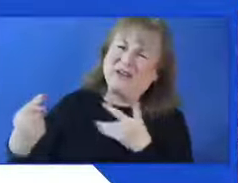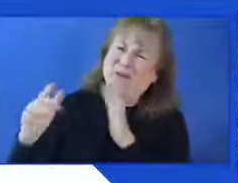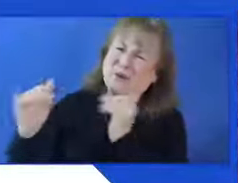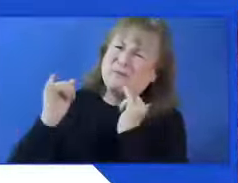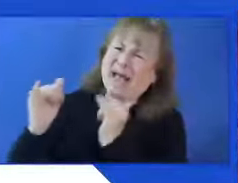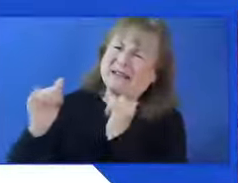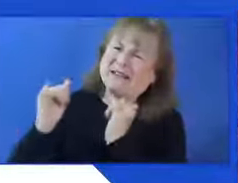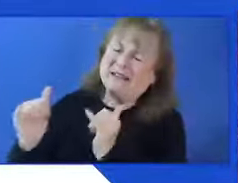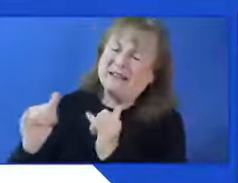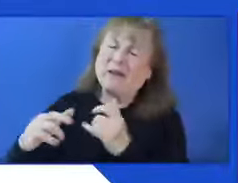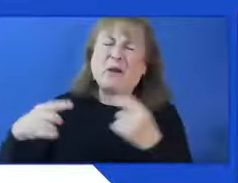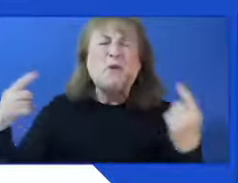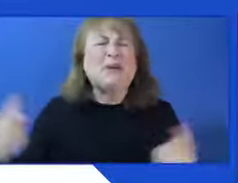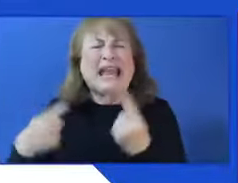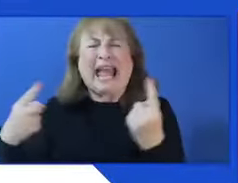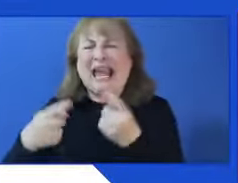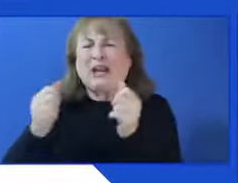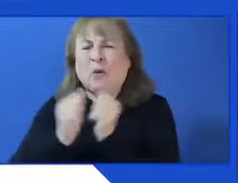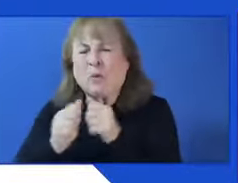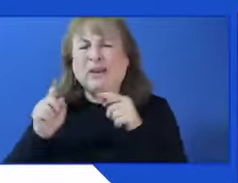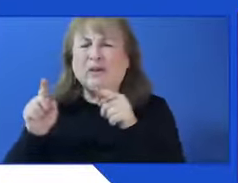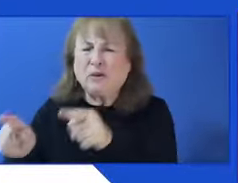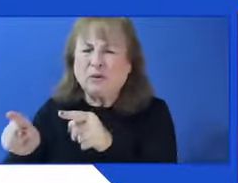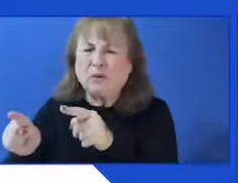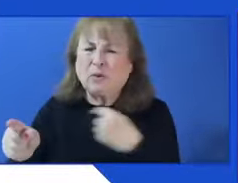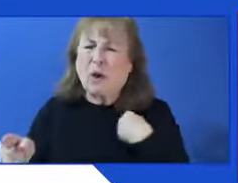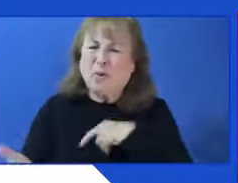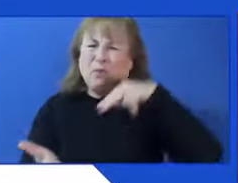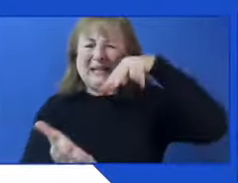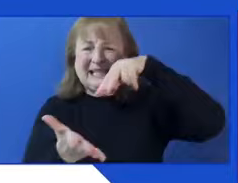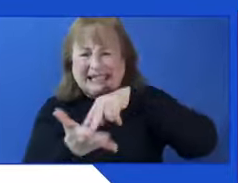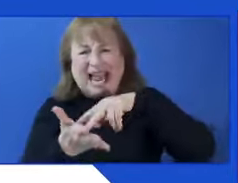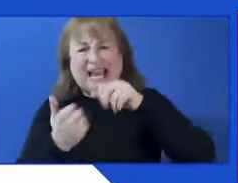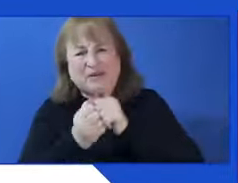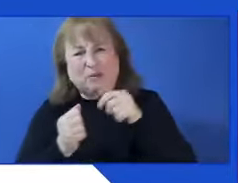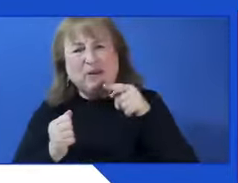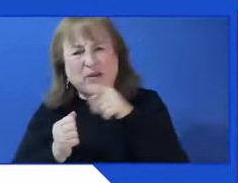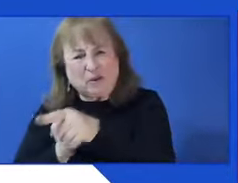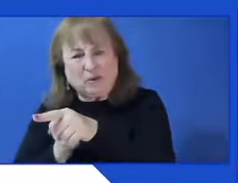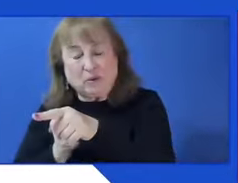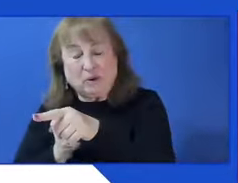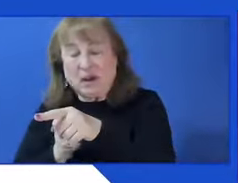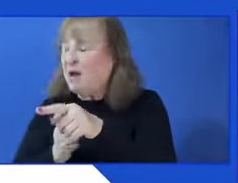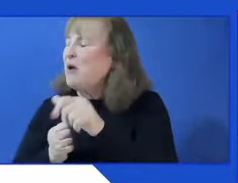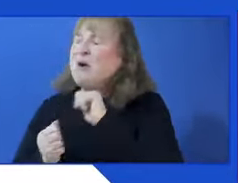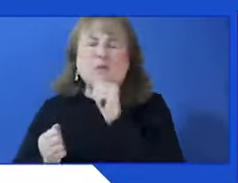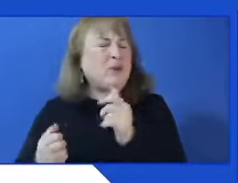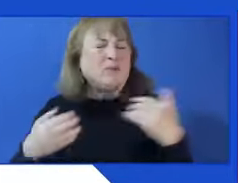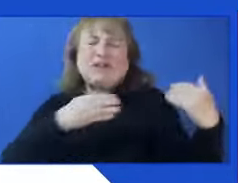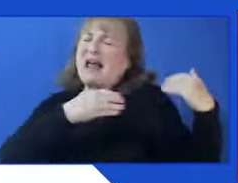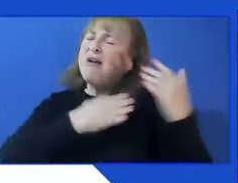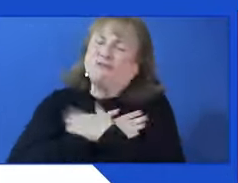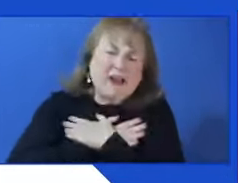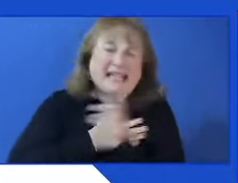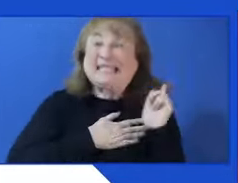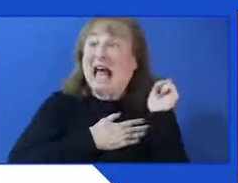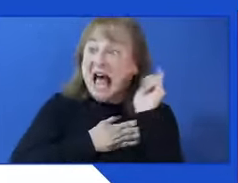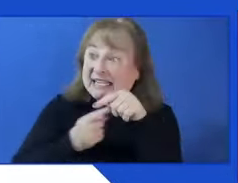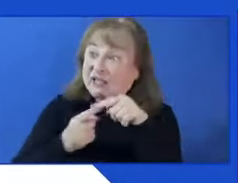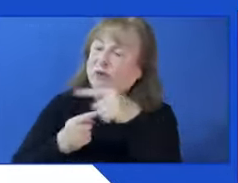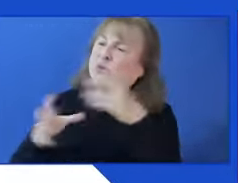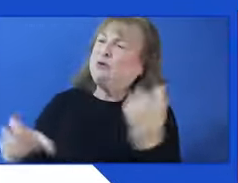We ache with you. We stand with you. And we will not rest until you get all